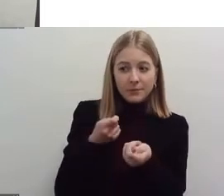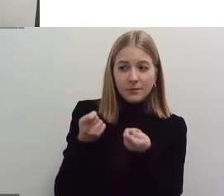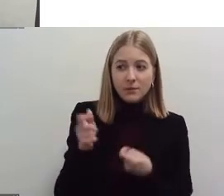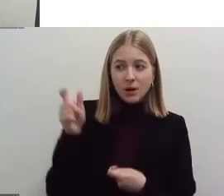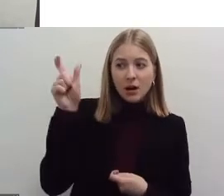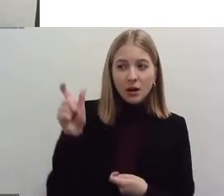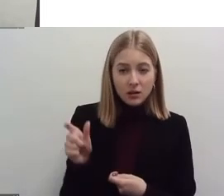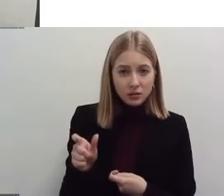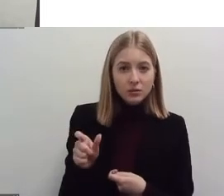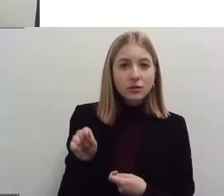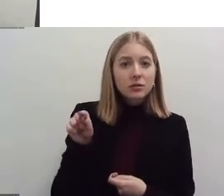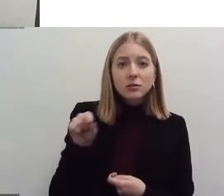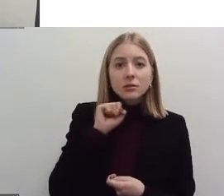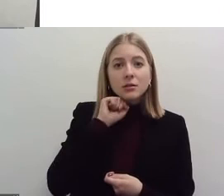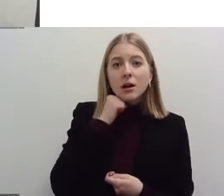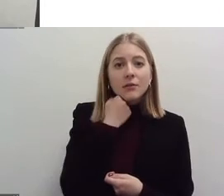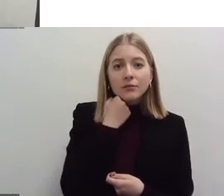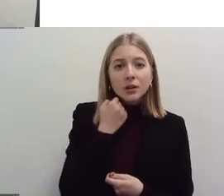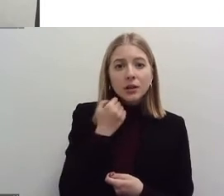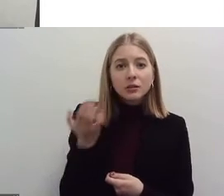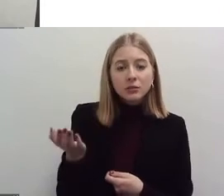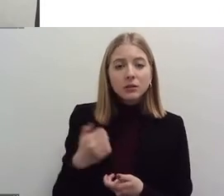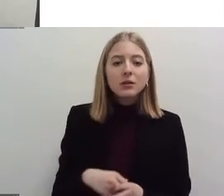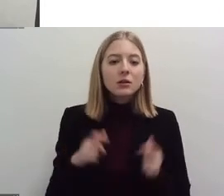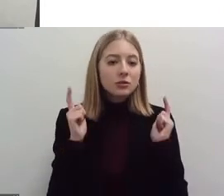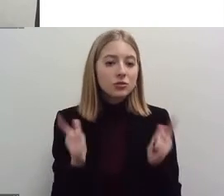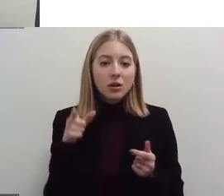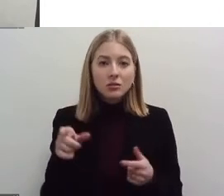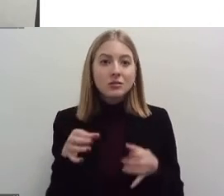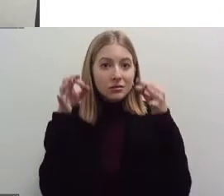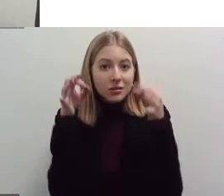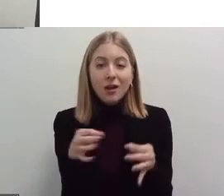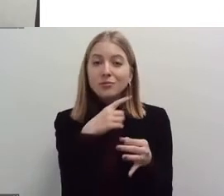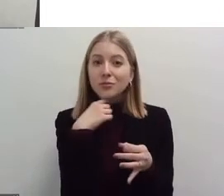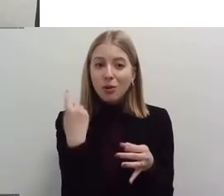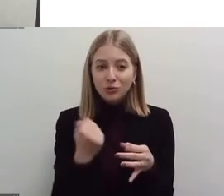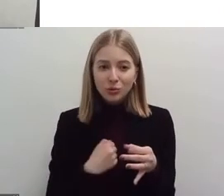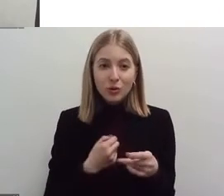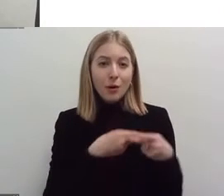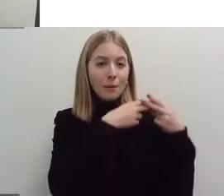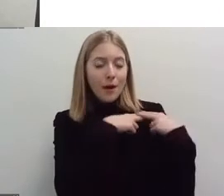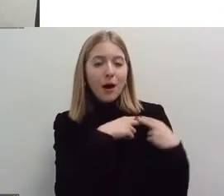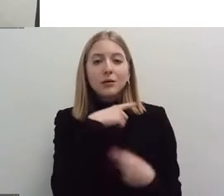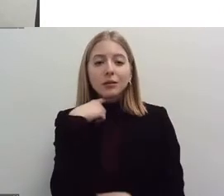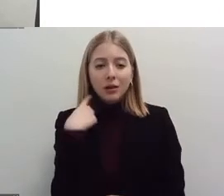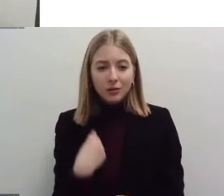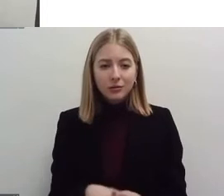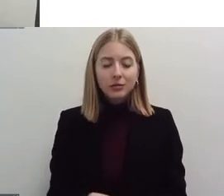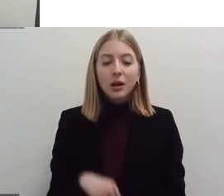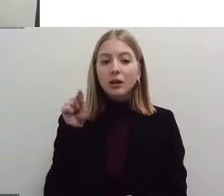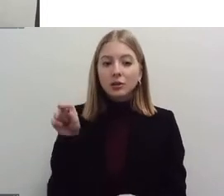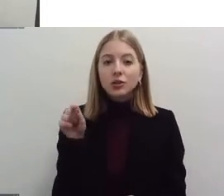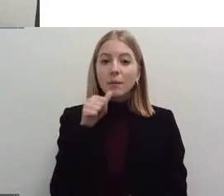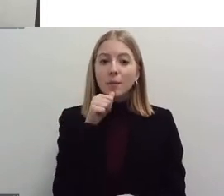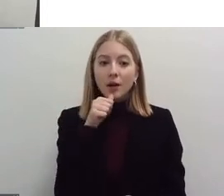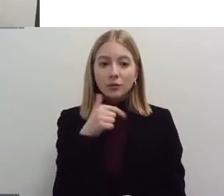role. It's encouraging and strengthening. In my experience, which is the same for all of us, as an ambassador, I have learned